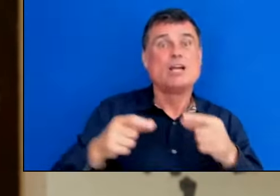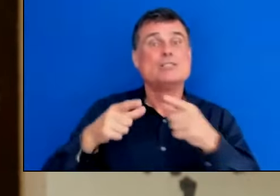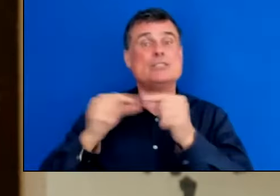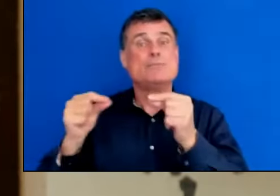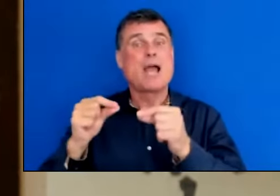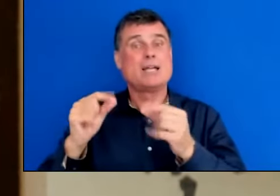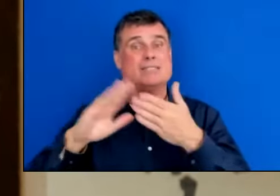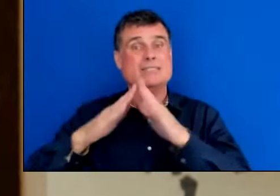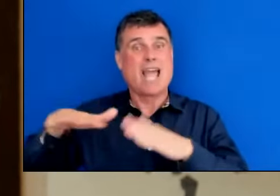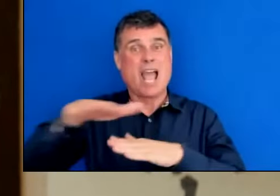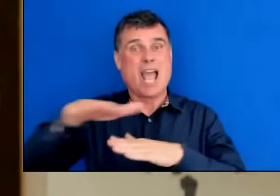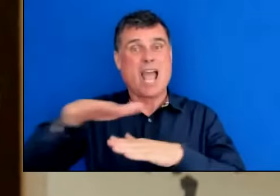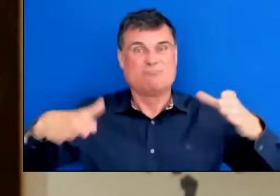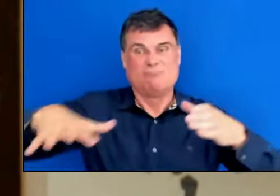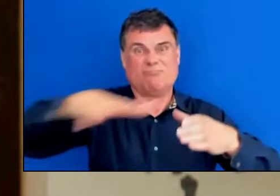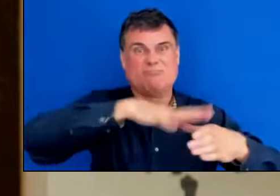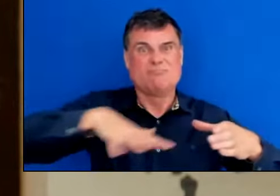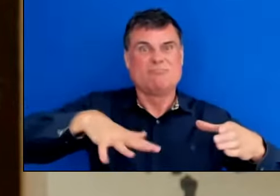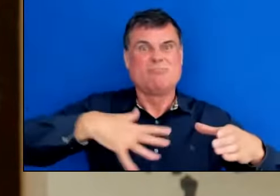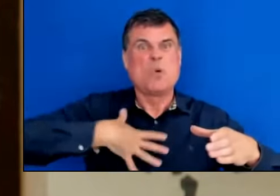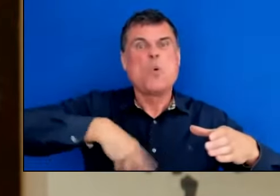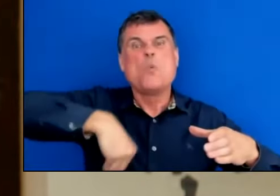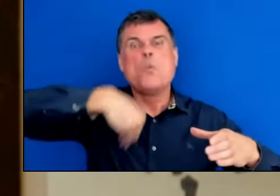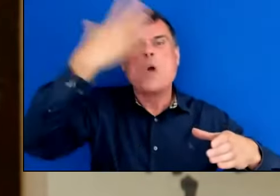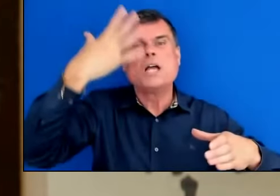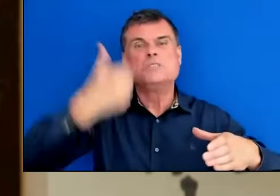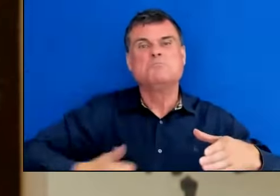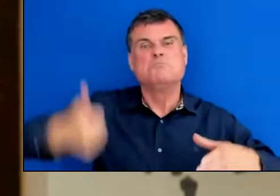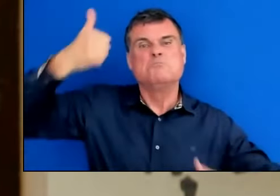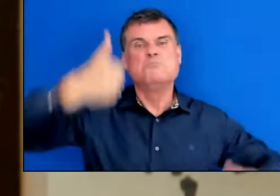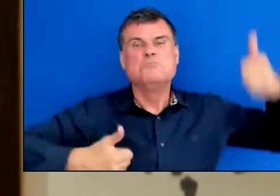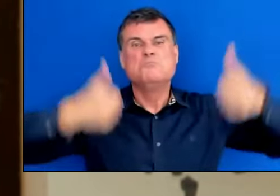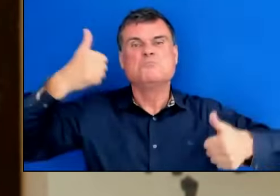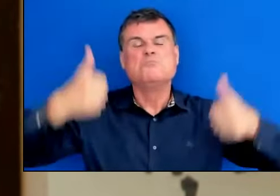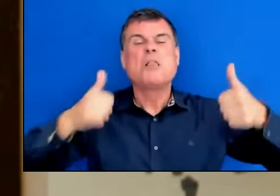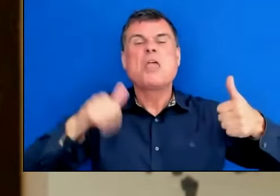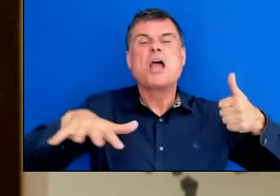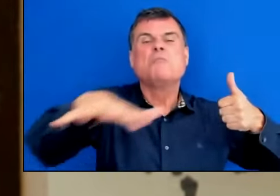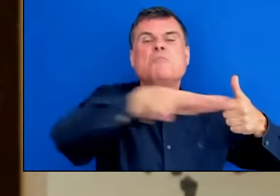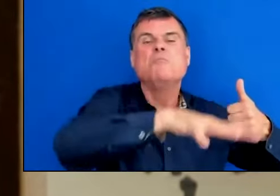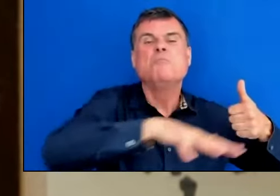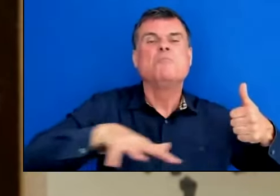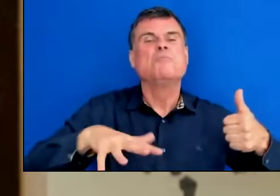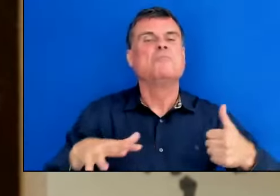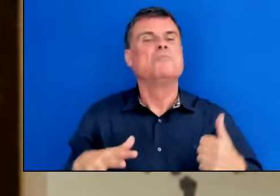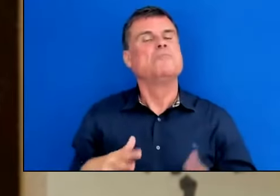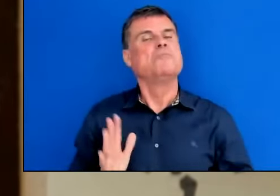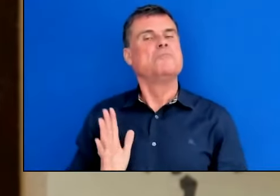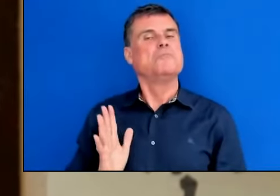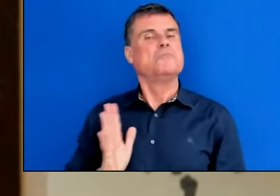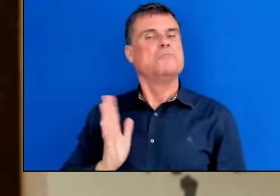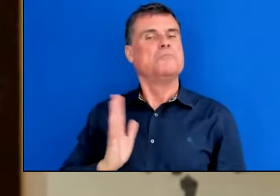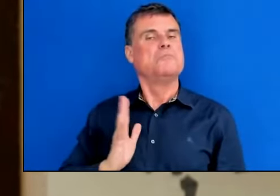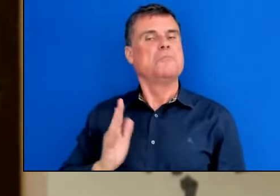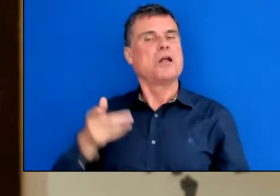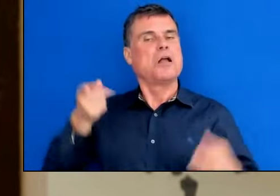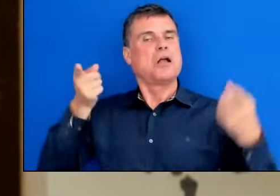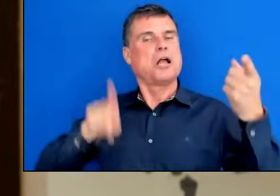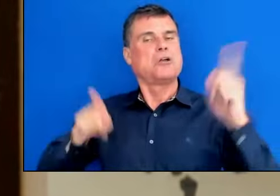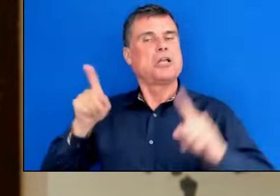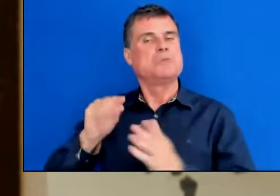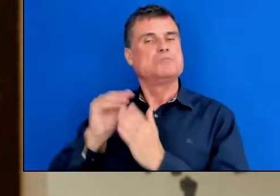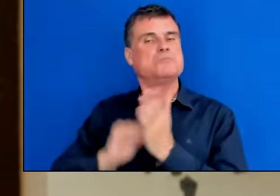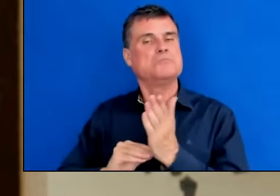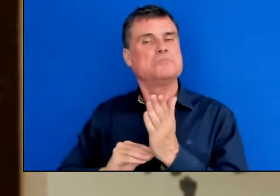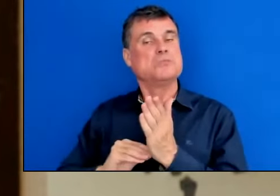supremacists. It was euphemistically called the Gentleman's Agreement. By the time my